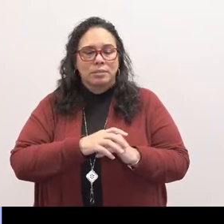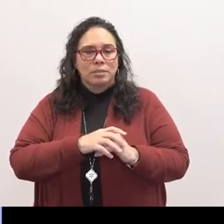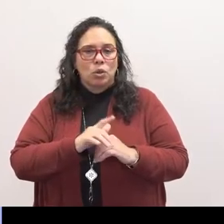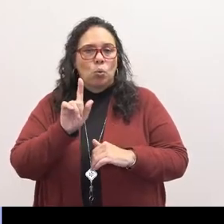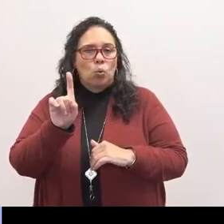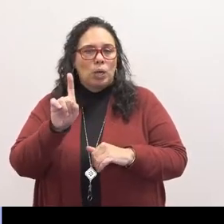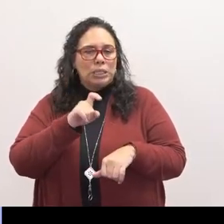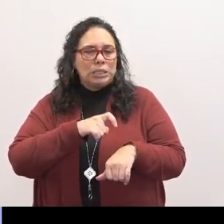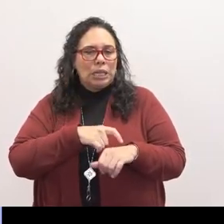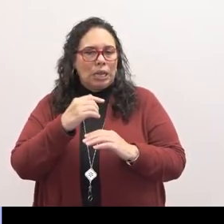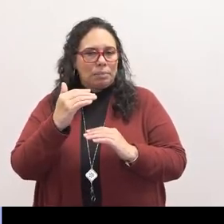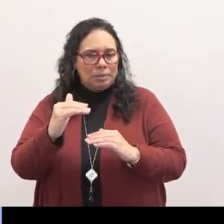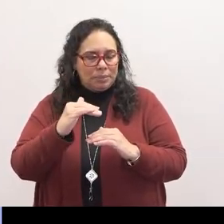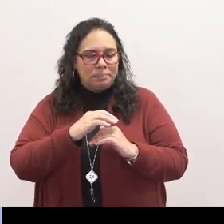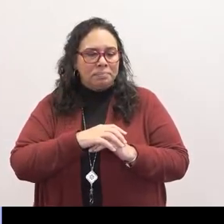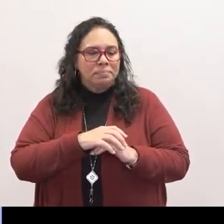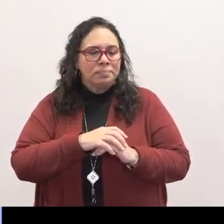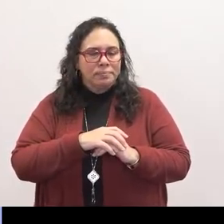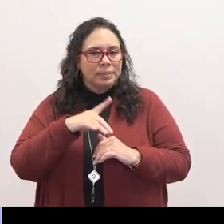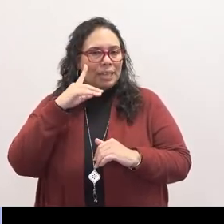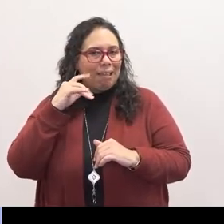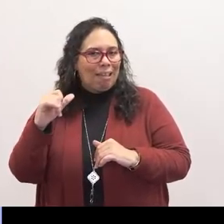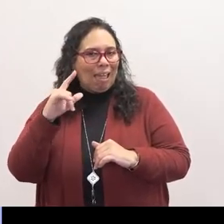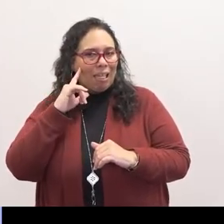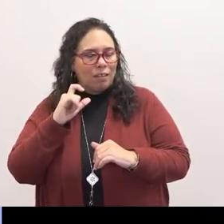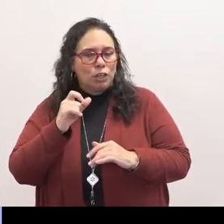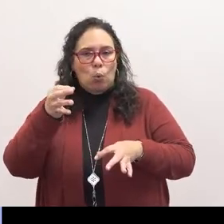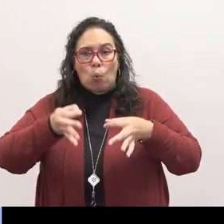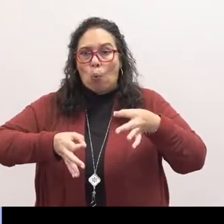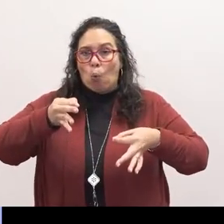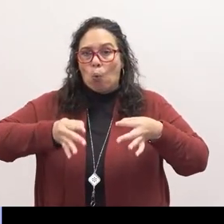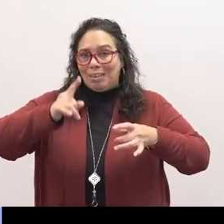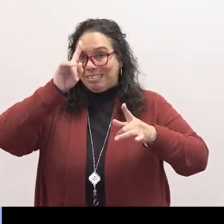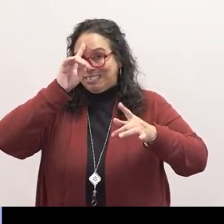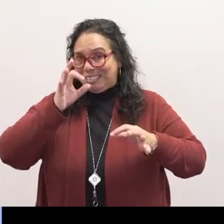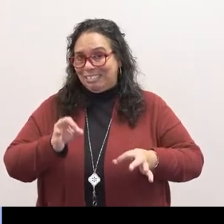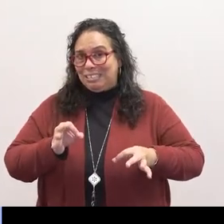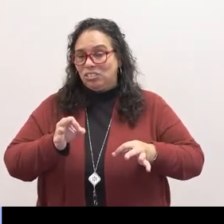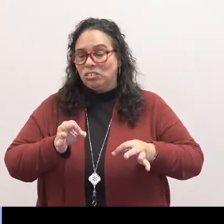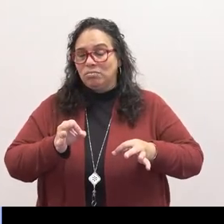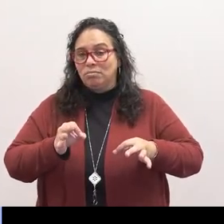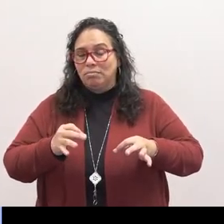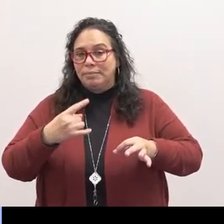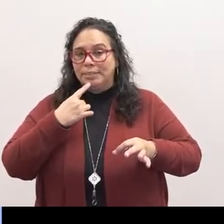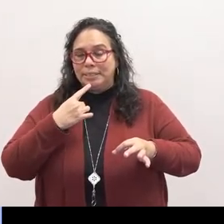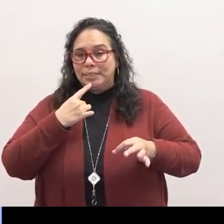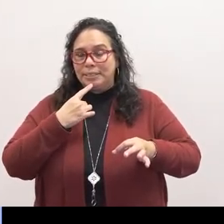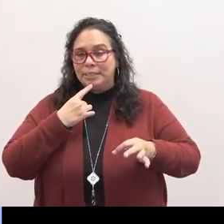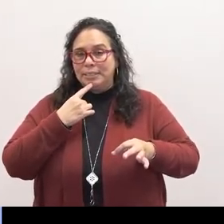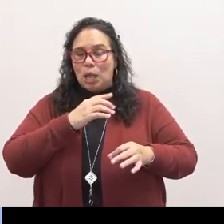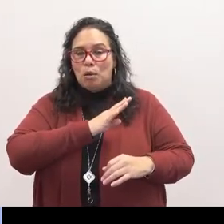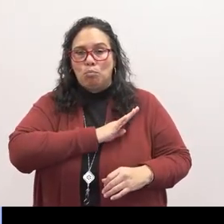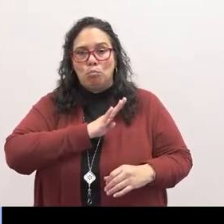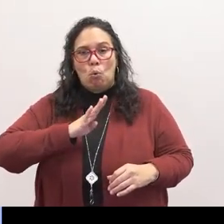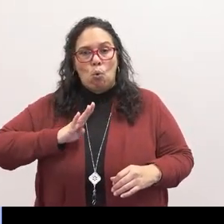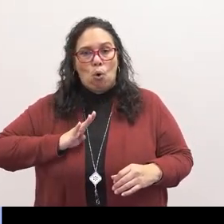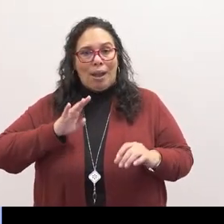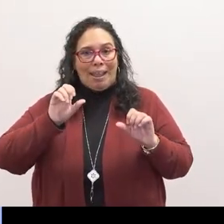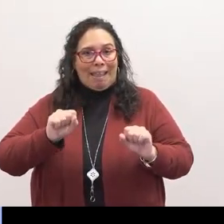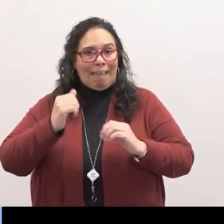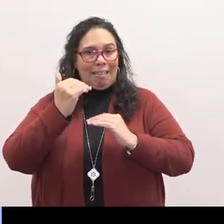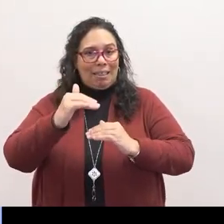is time limits. There's a California appellate court decision that found that the board can